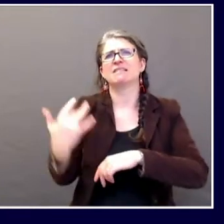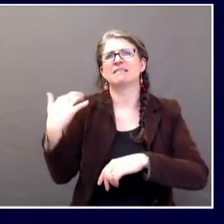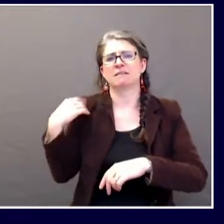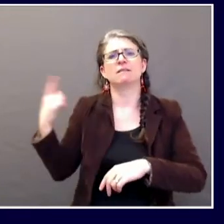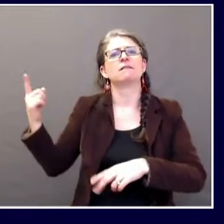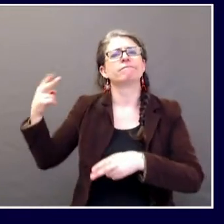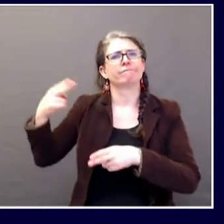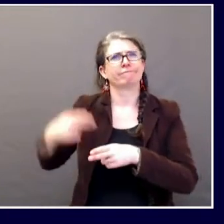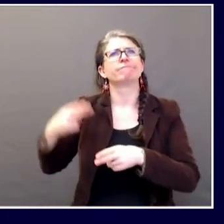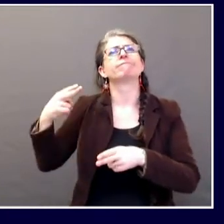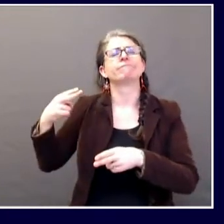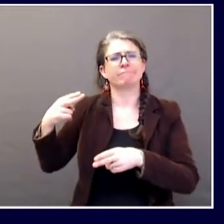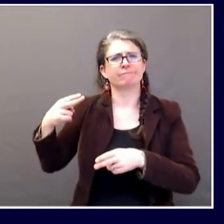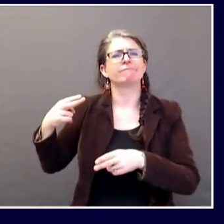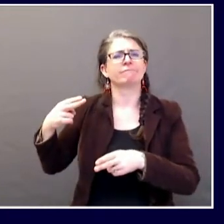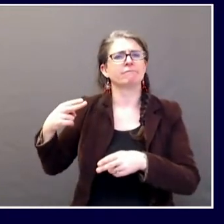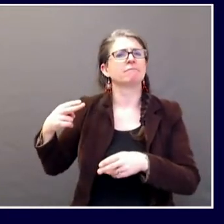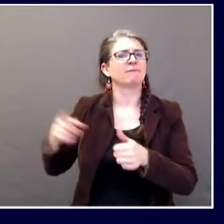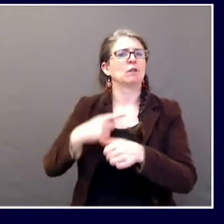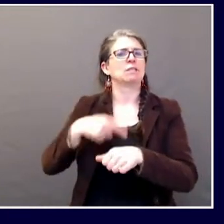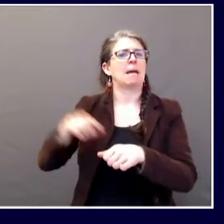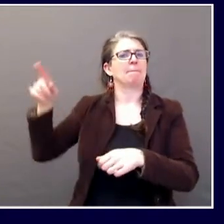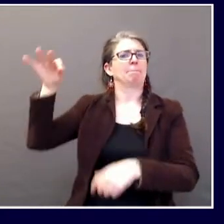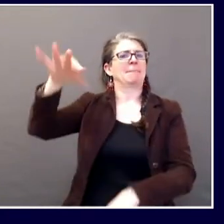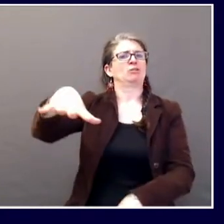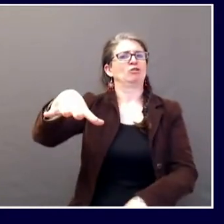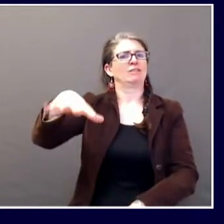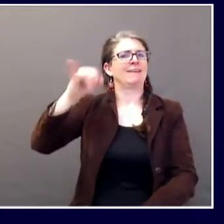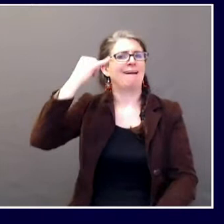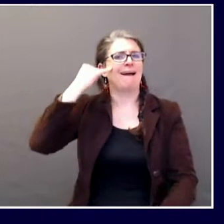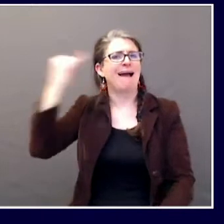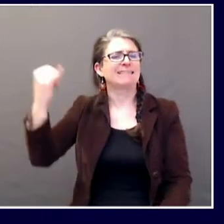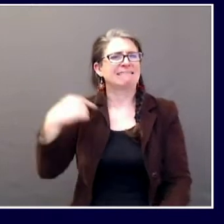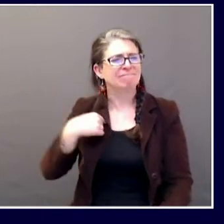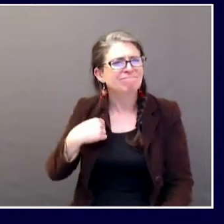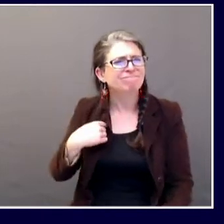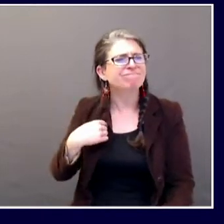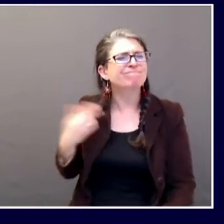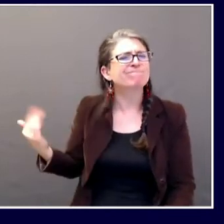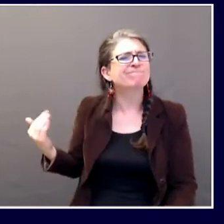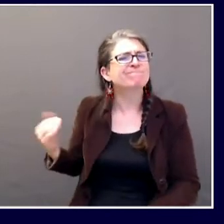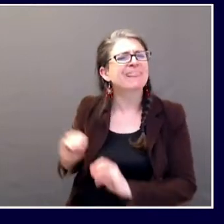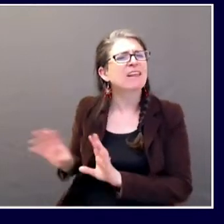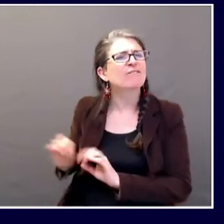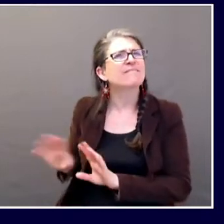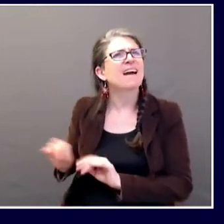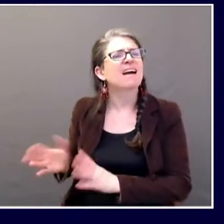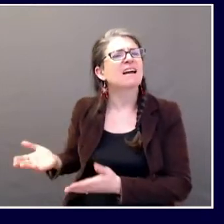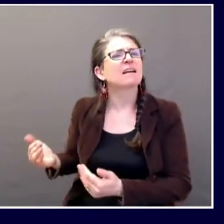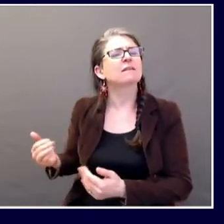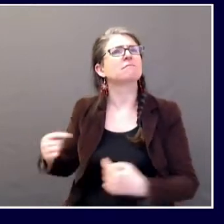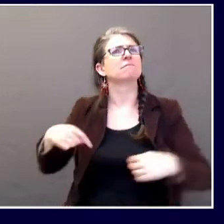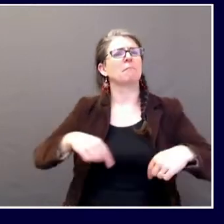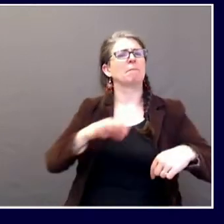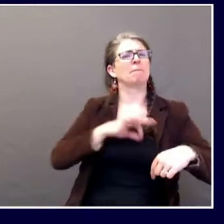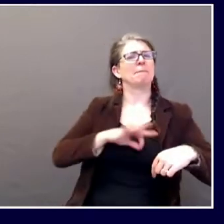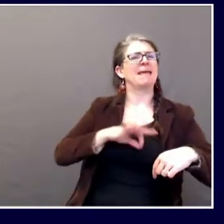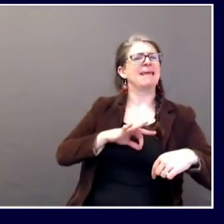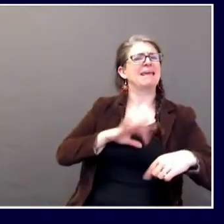We're still working through the details, namely how much vaccine is coming to Maine, which pharmacy sites, so on and so forth. So we don't have any